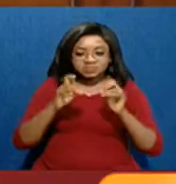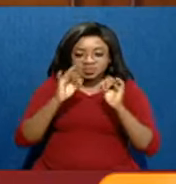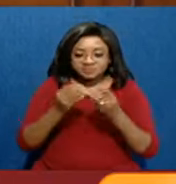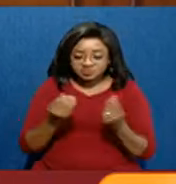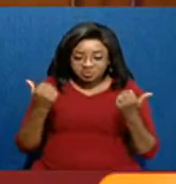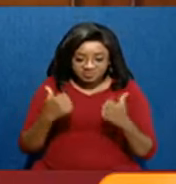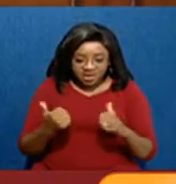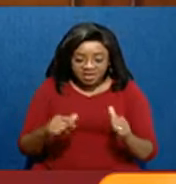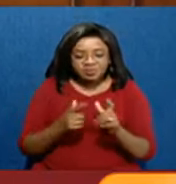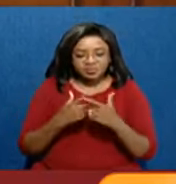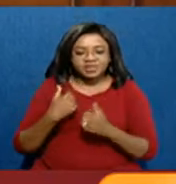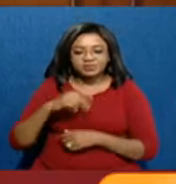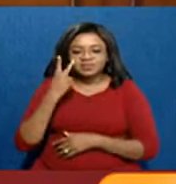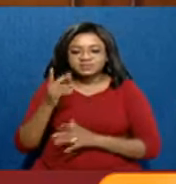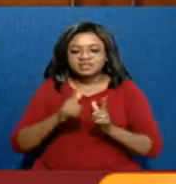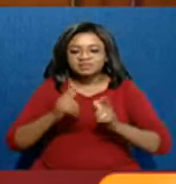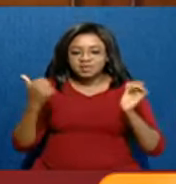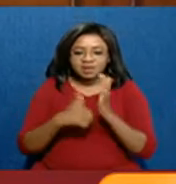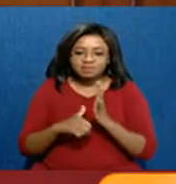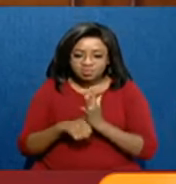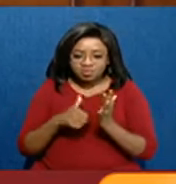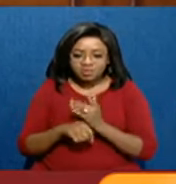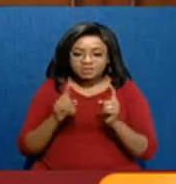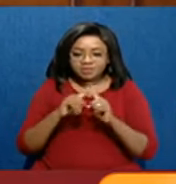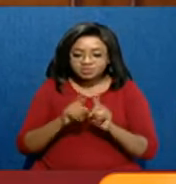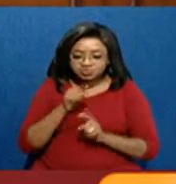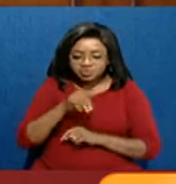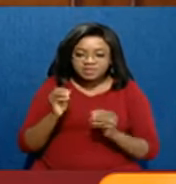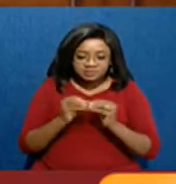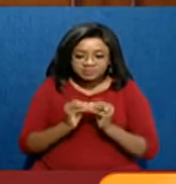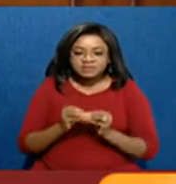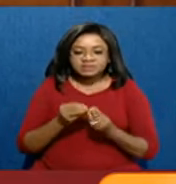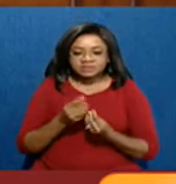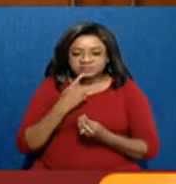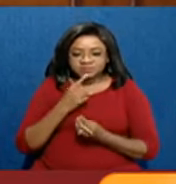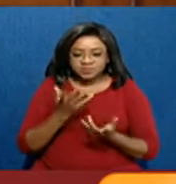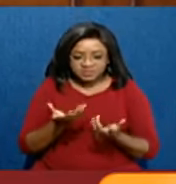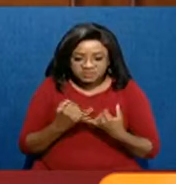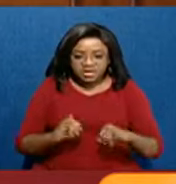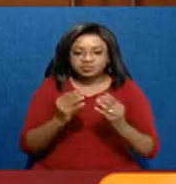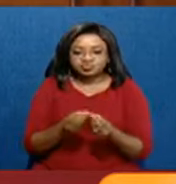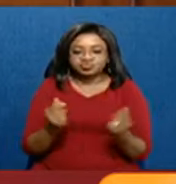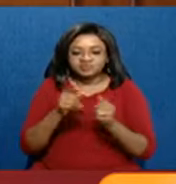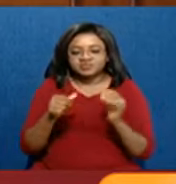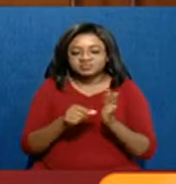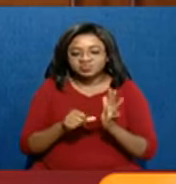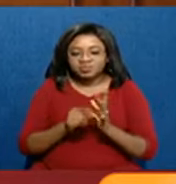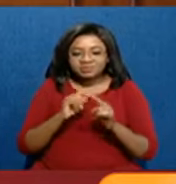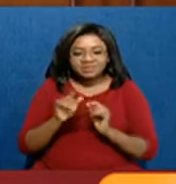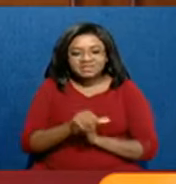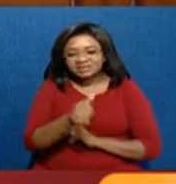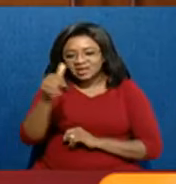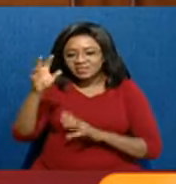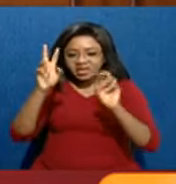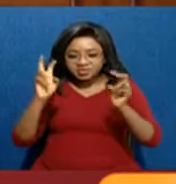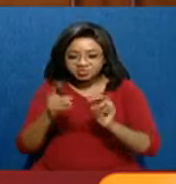resolved, then we could see a much bigger crisis. And this meeting has been called to try and avert that crisis. Some one of the other issues that the doctors have